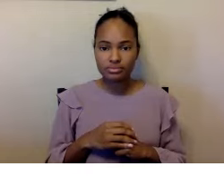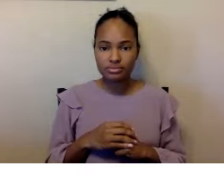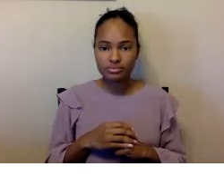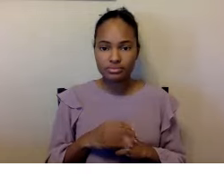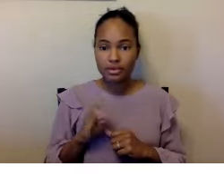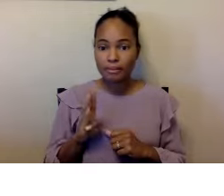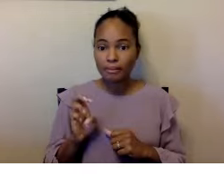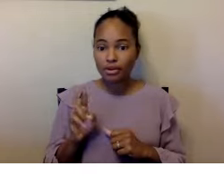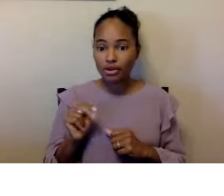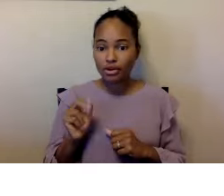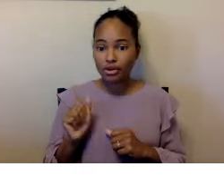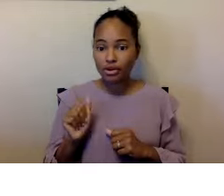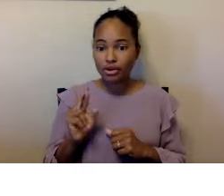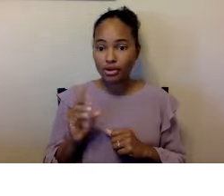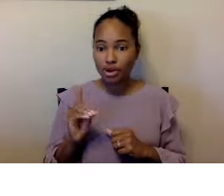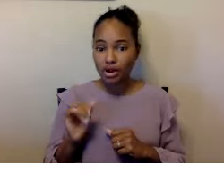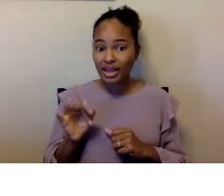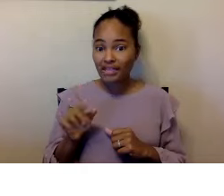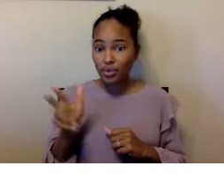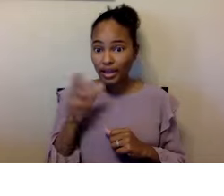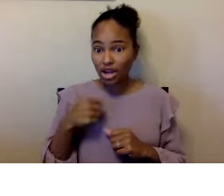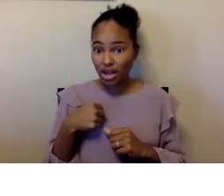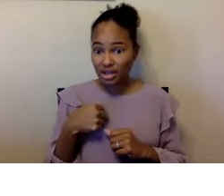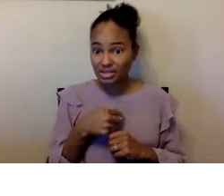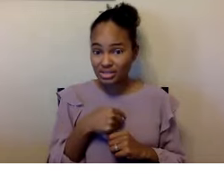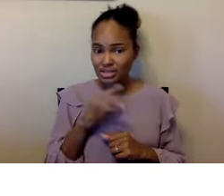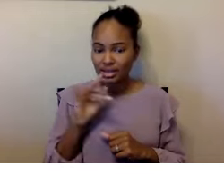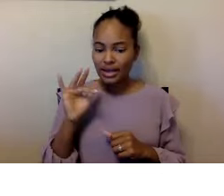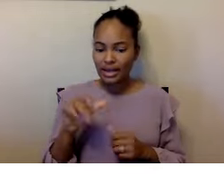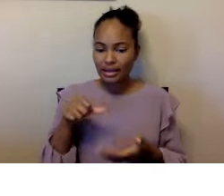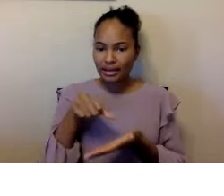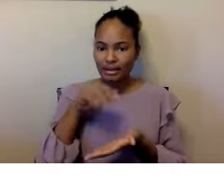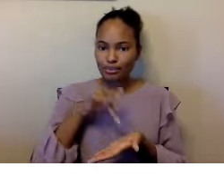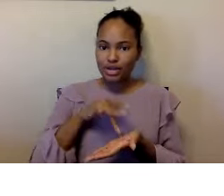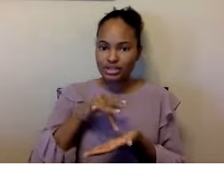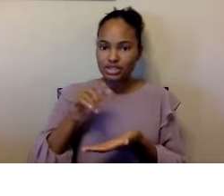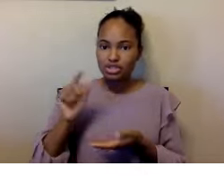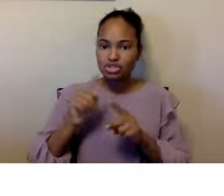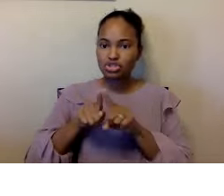Bernard, if you can hear us, it is a *6 on your phone to unmute.